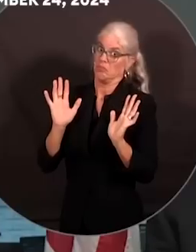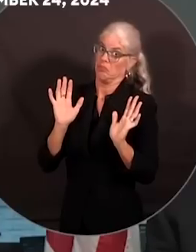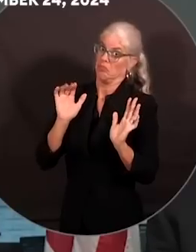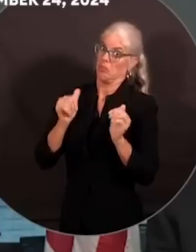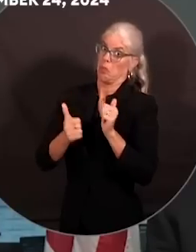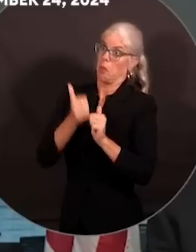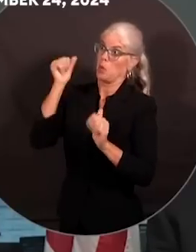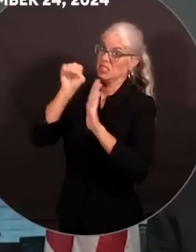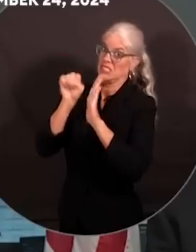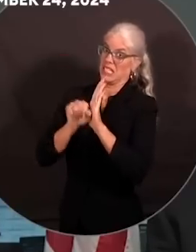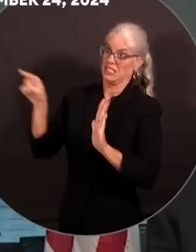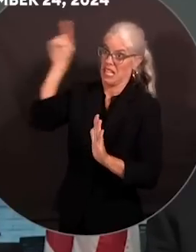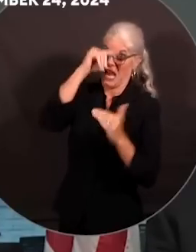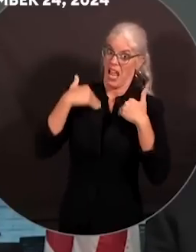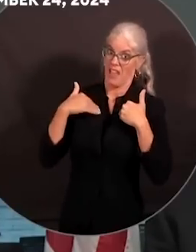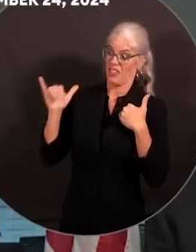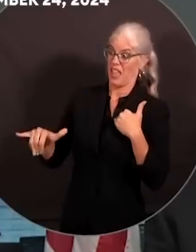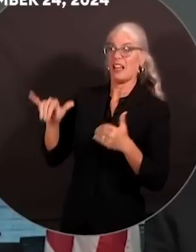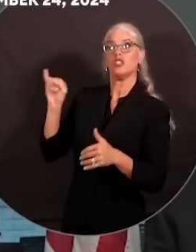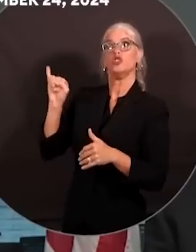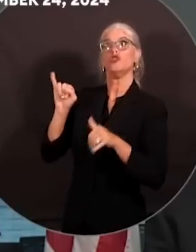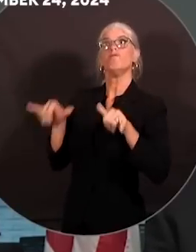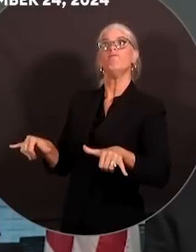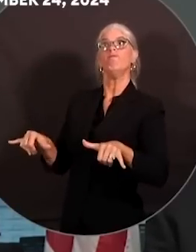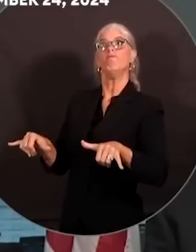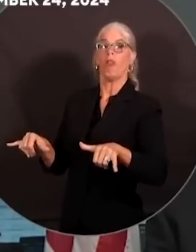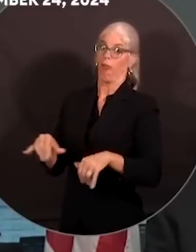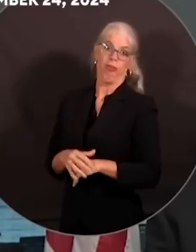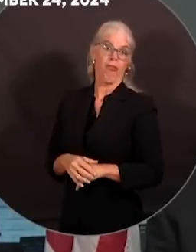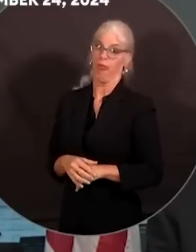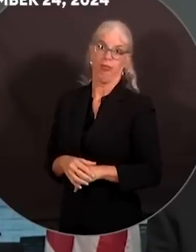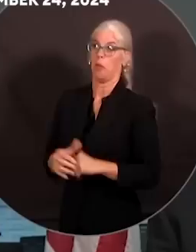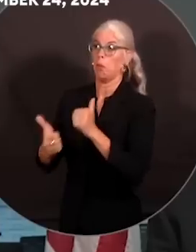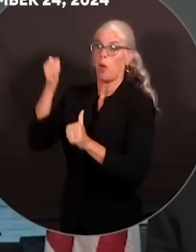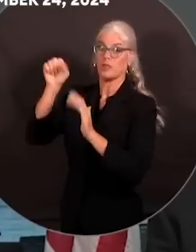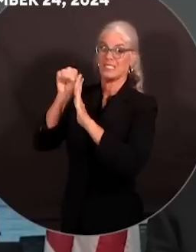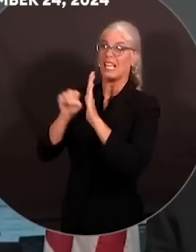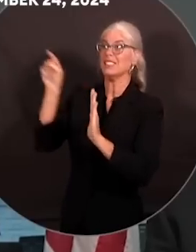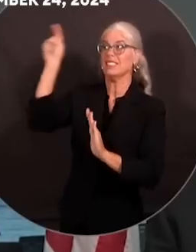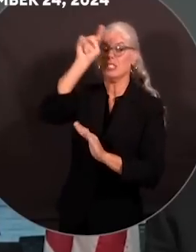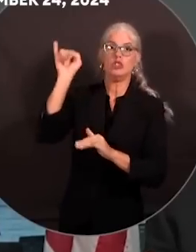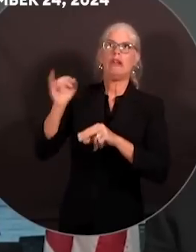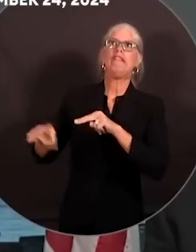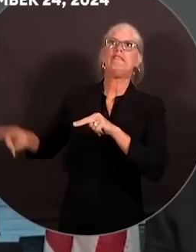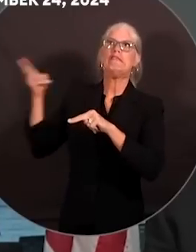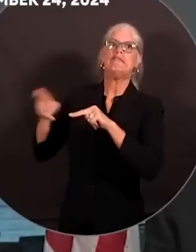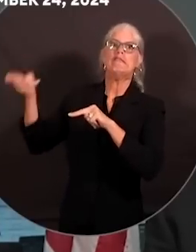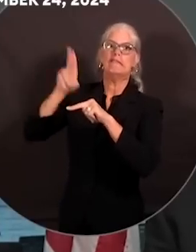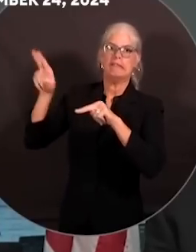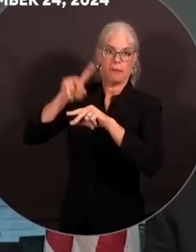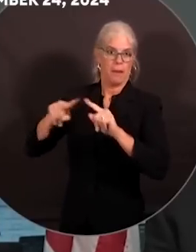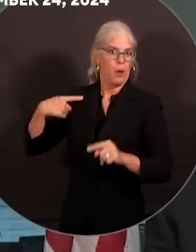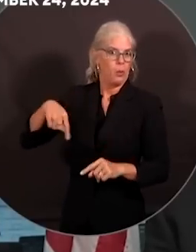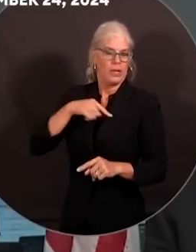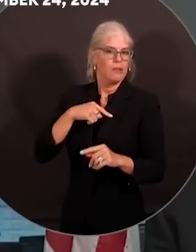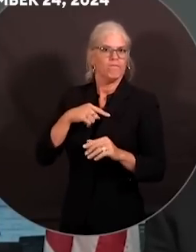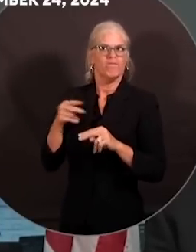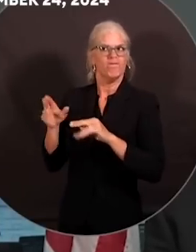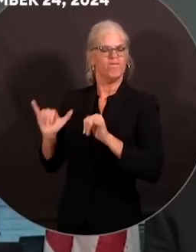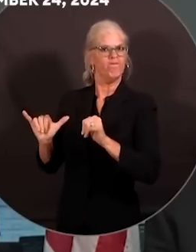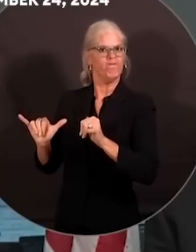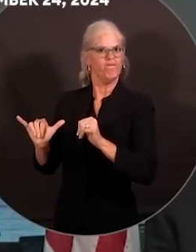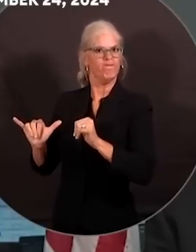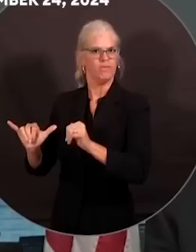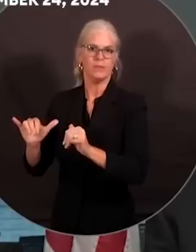people that are actually increasing their exposure in the state of Florida. And I think part of it is, obviously, we had to do some reforms a year and a